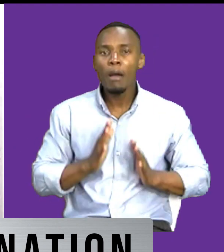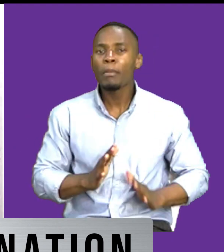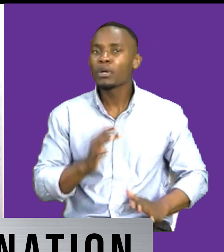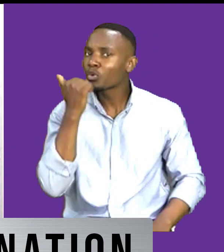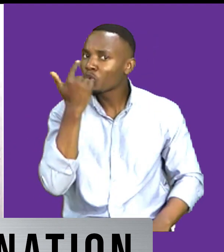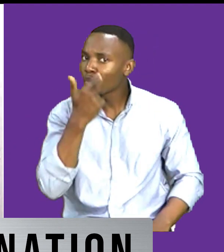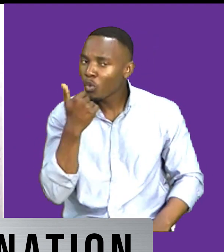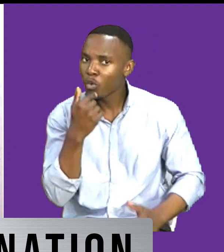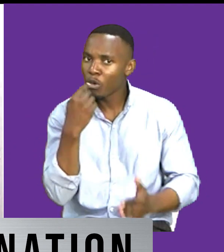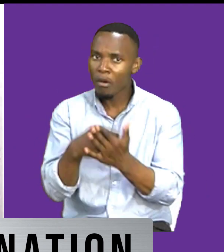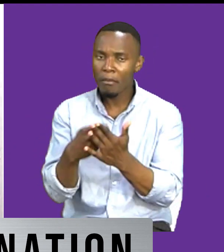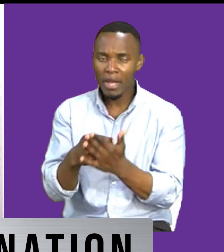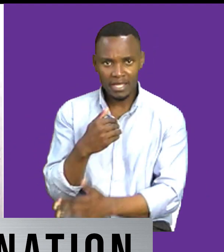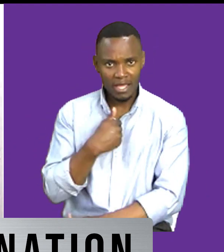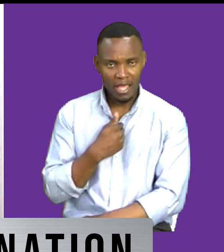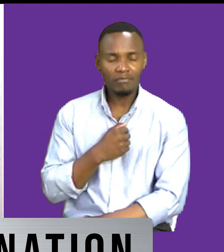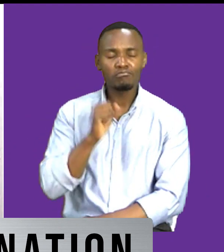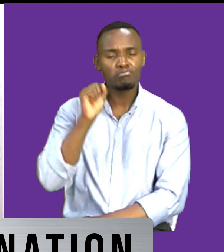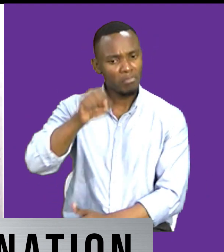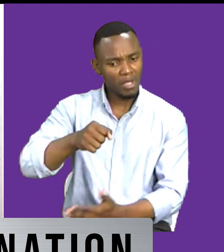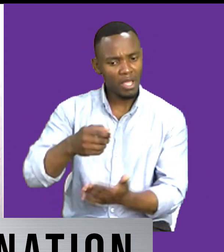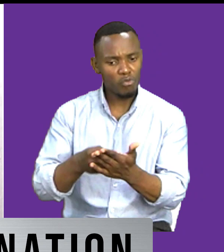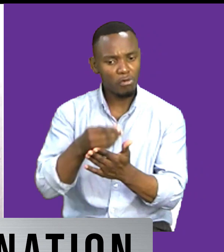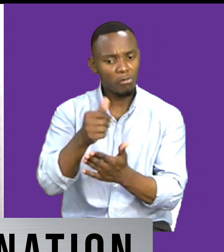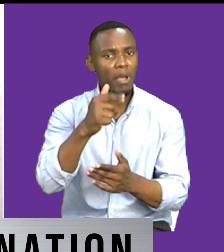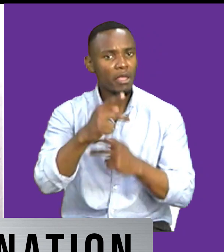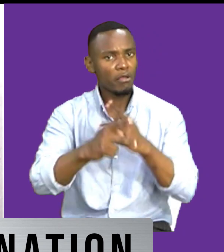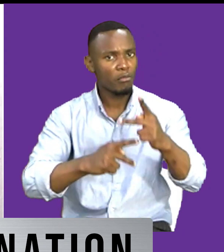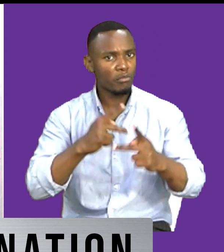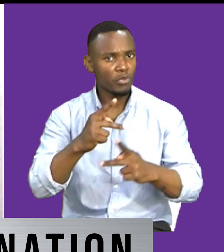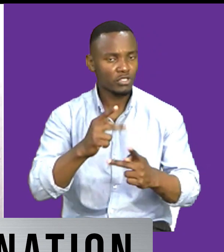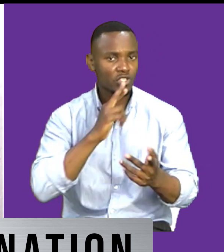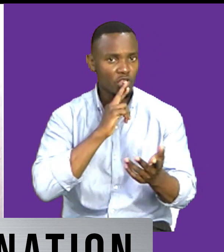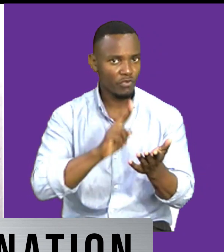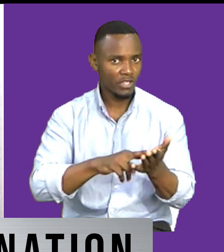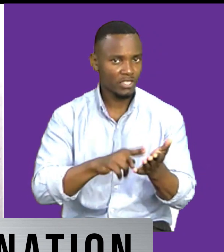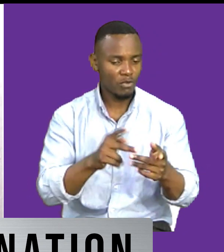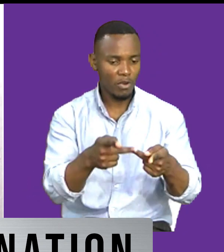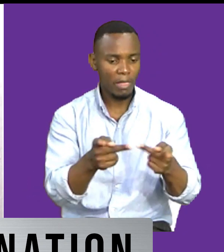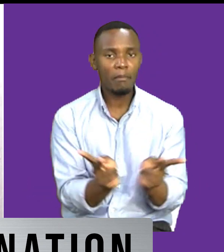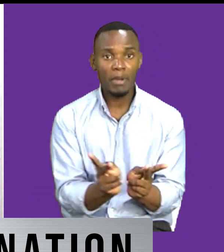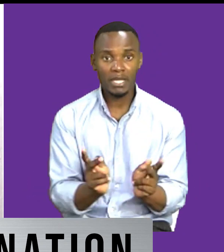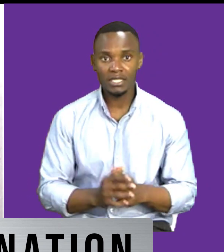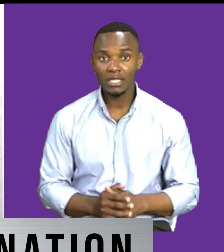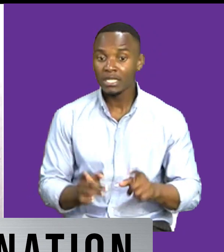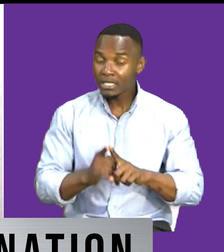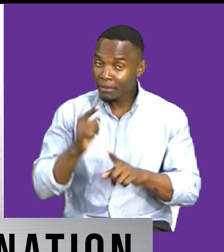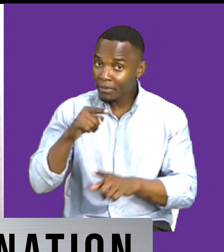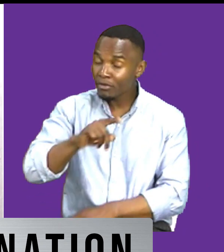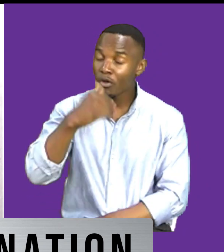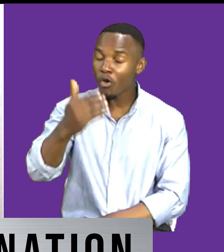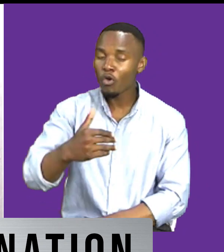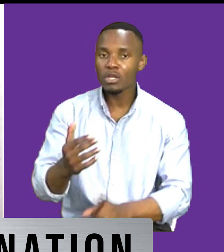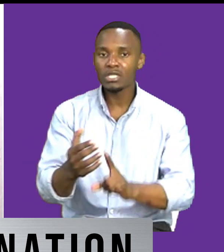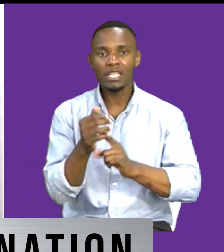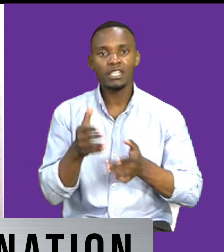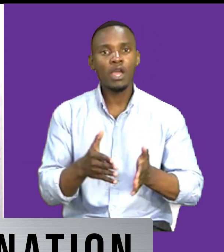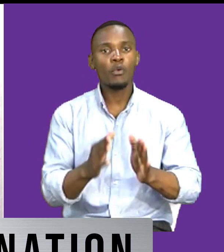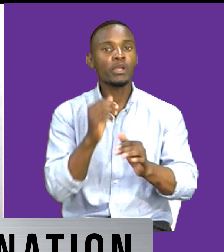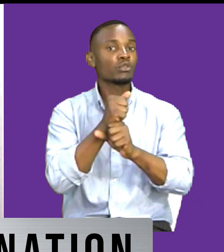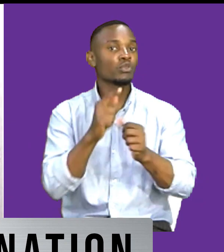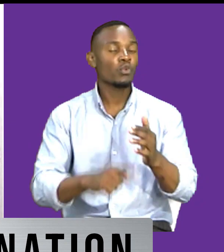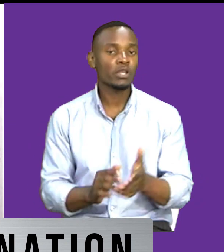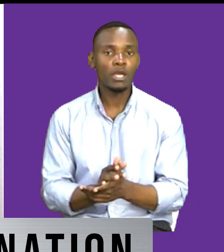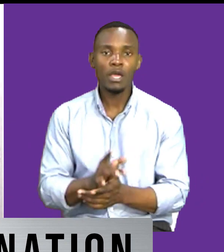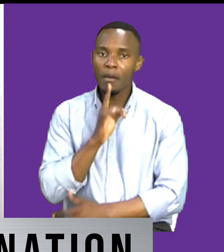actually buy the process of registration of political party. Even if you put whatever, they will find their way to ensure that they've